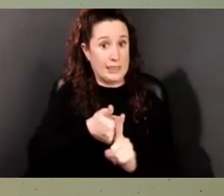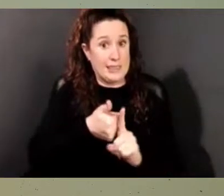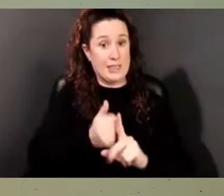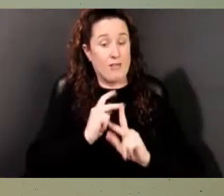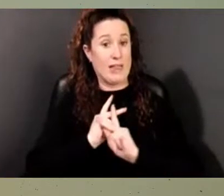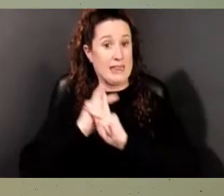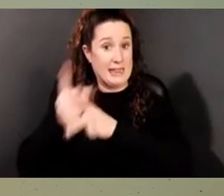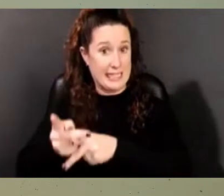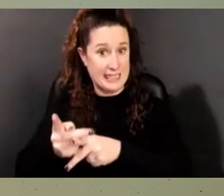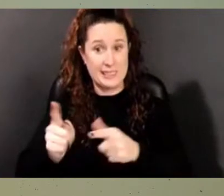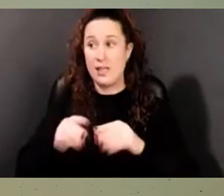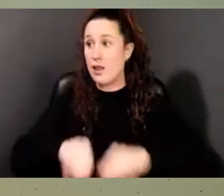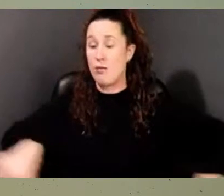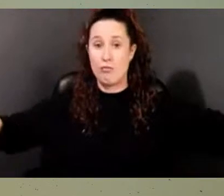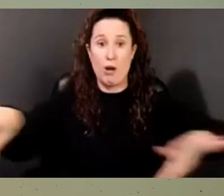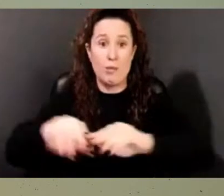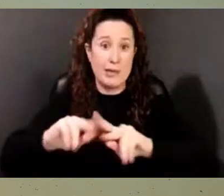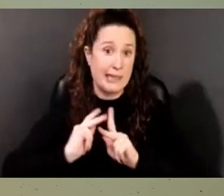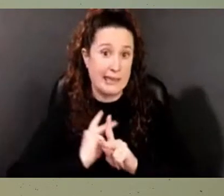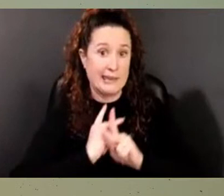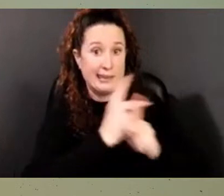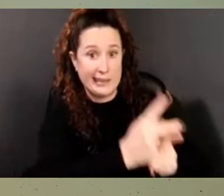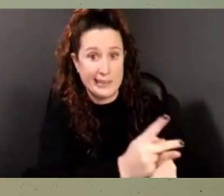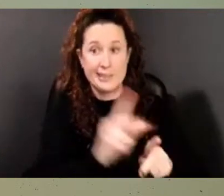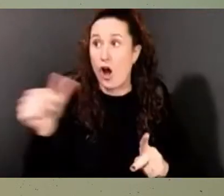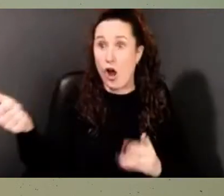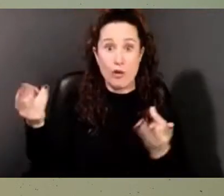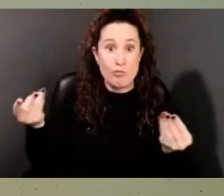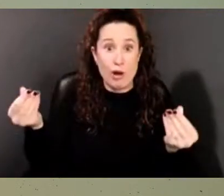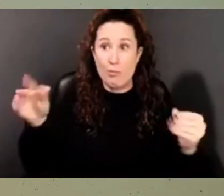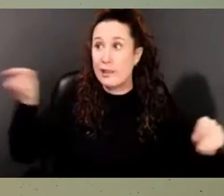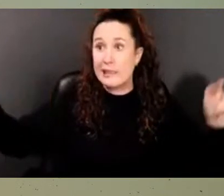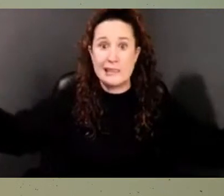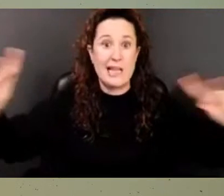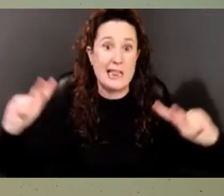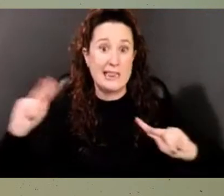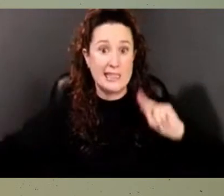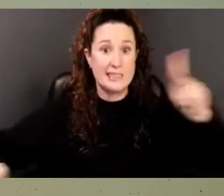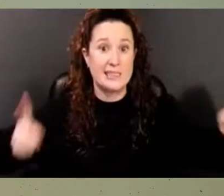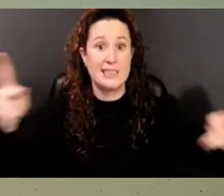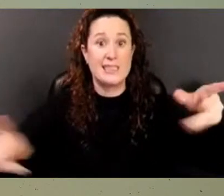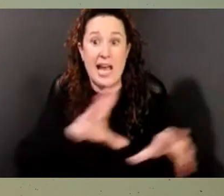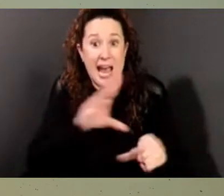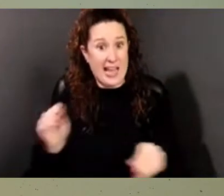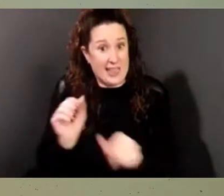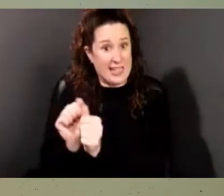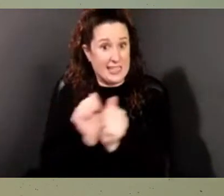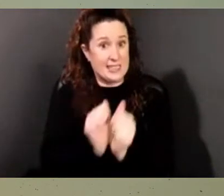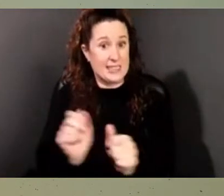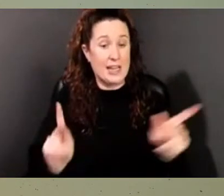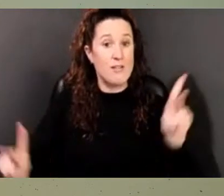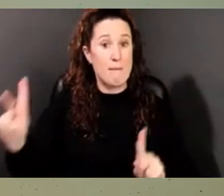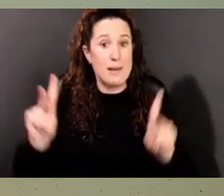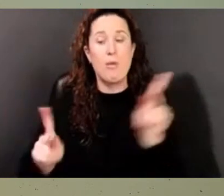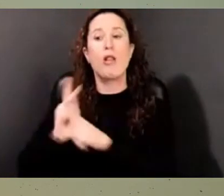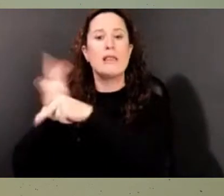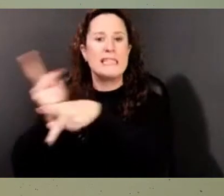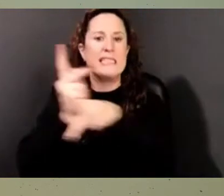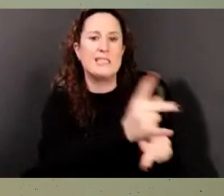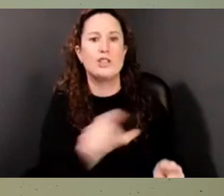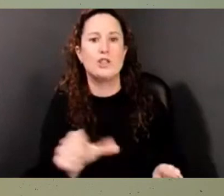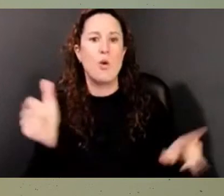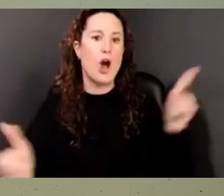grounds, his other nearby properties, and the enslaved men, women, and children to tenant farmers. And